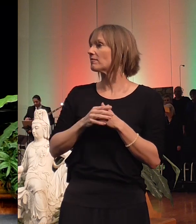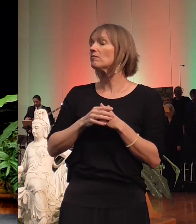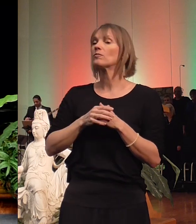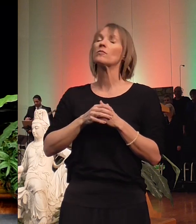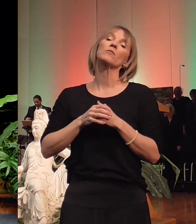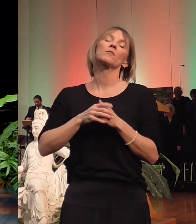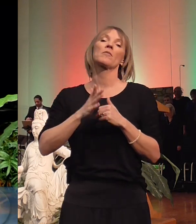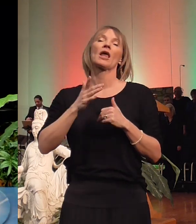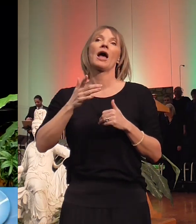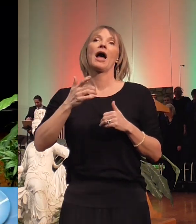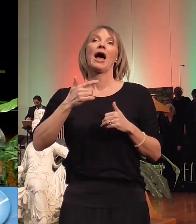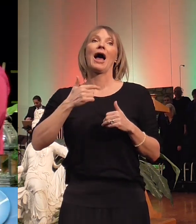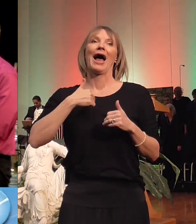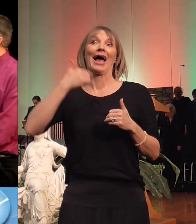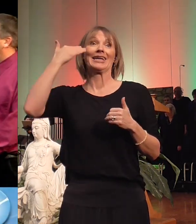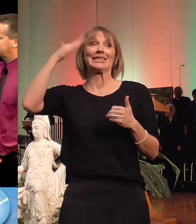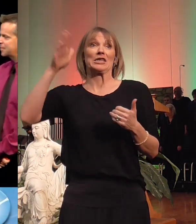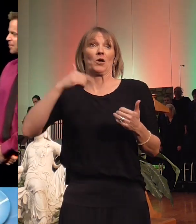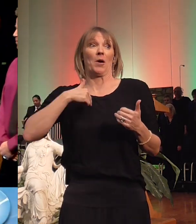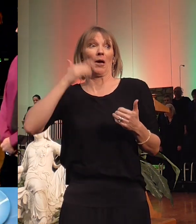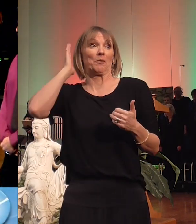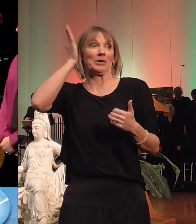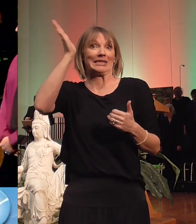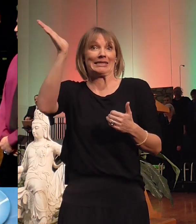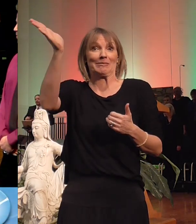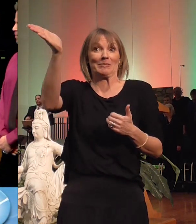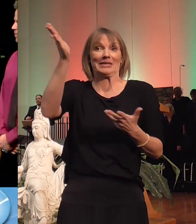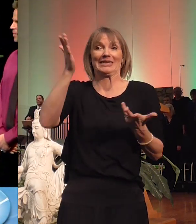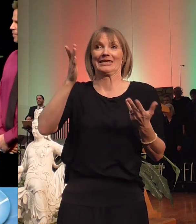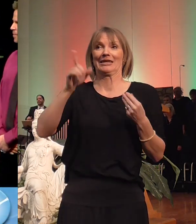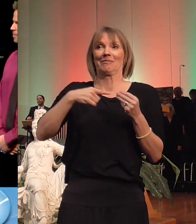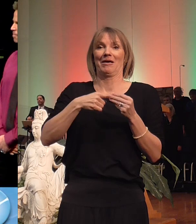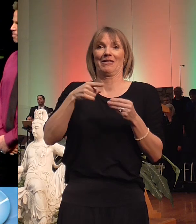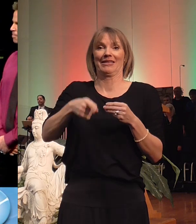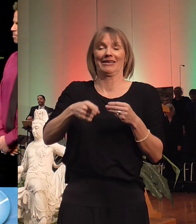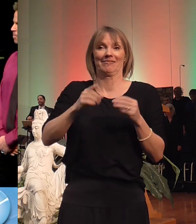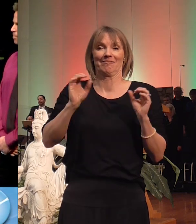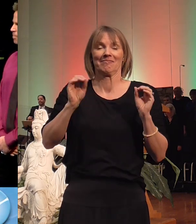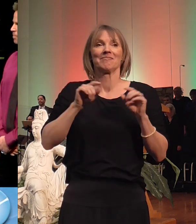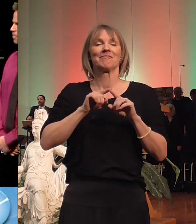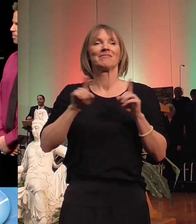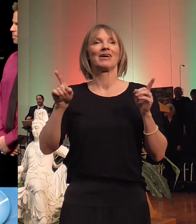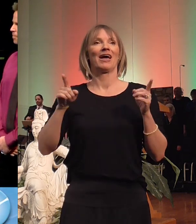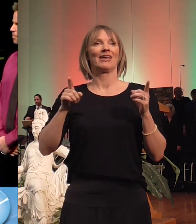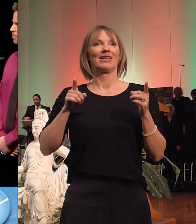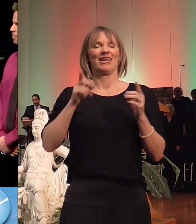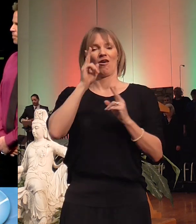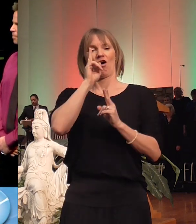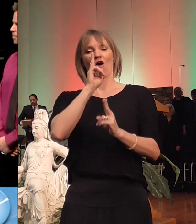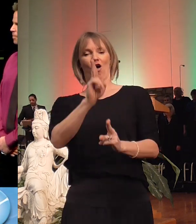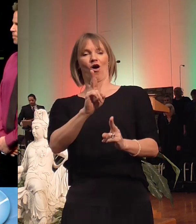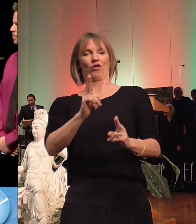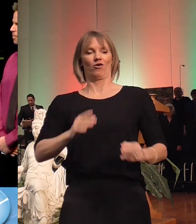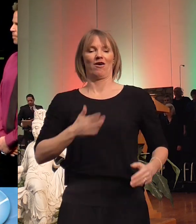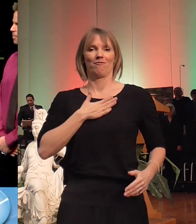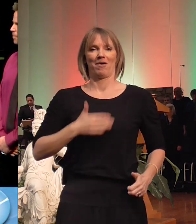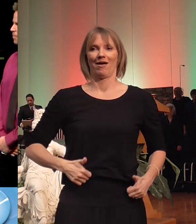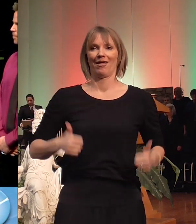Well, I didn't know I was going to speak at the last service or even about this, but I have to repeat, it's the honor of a